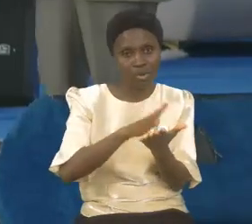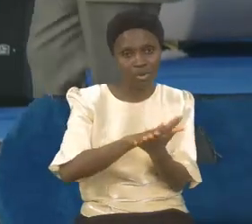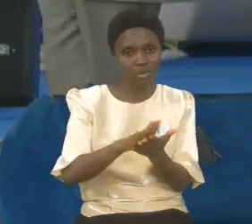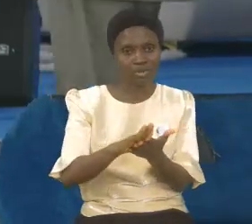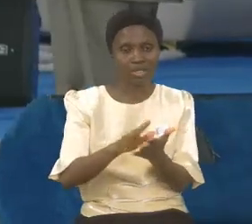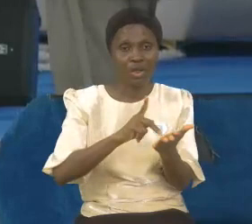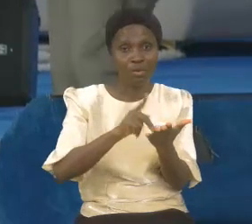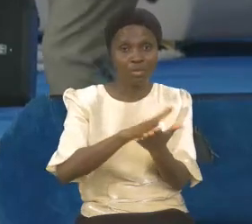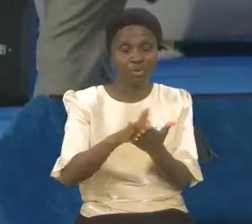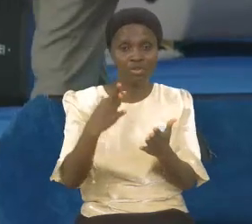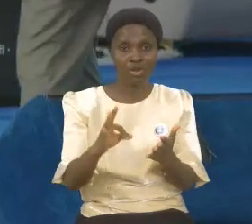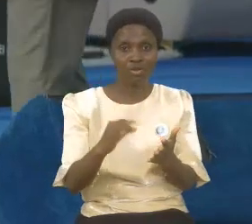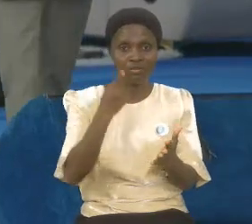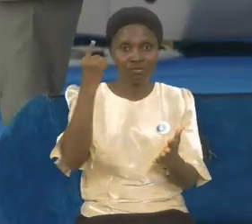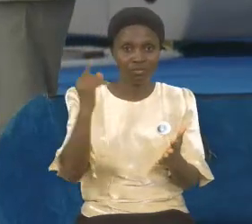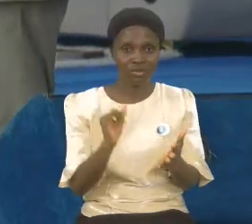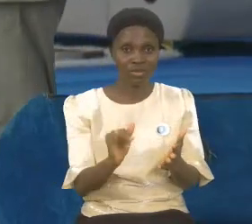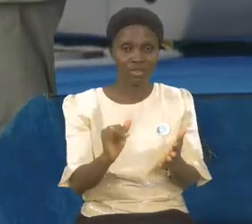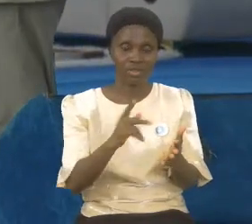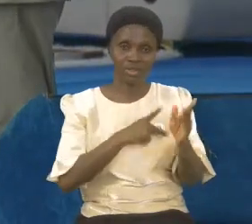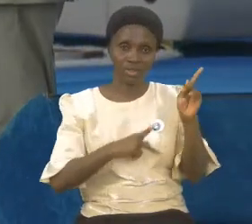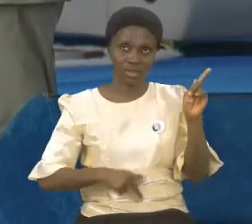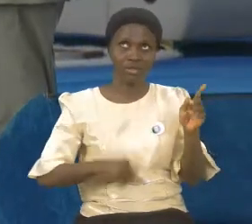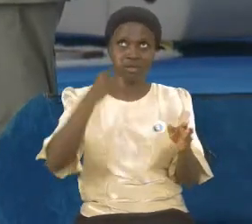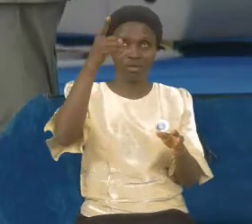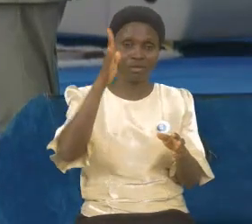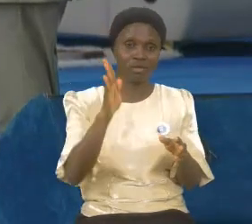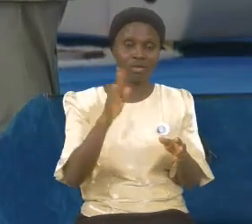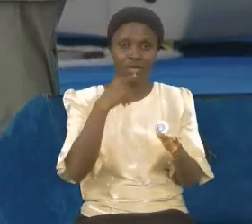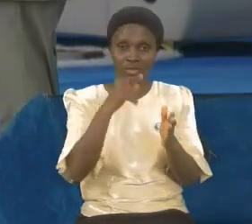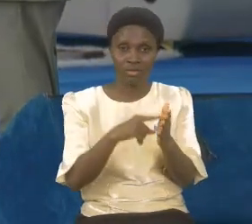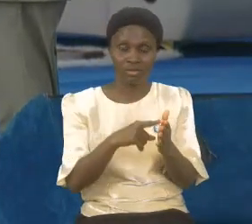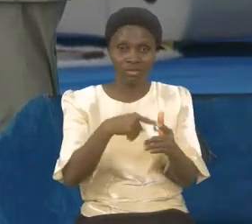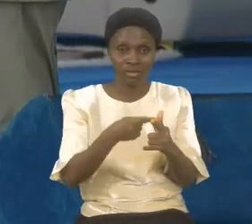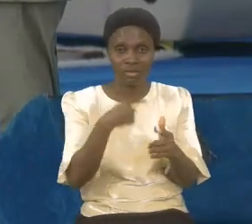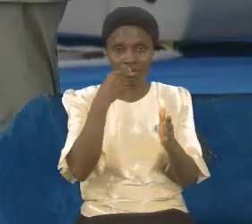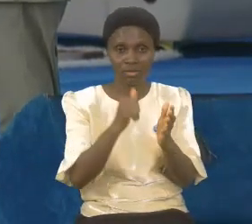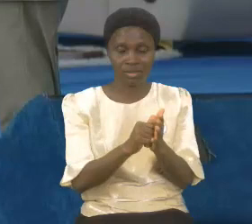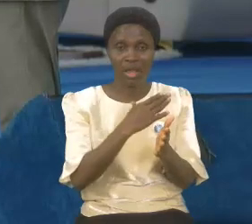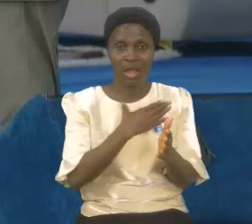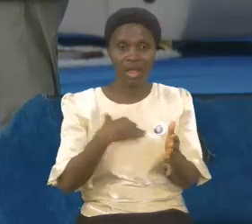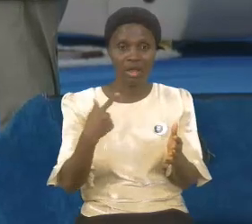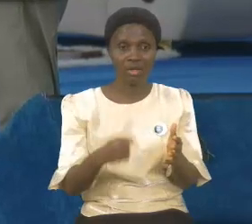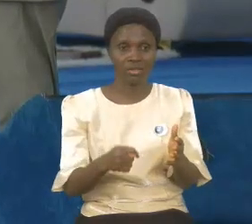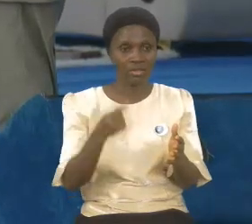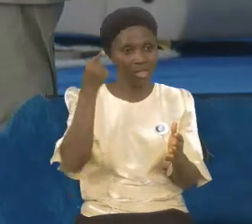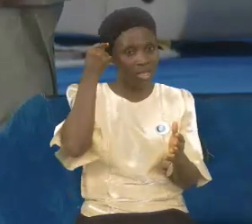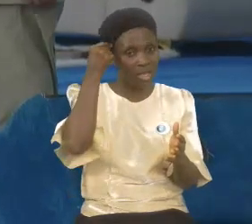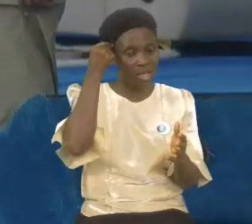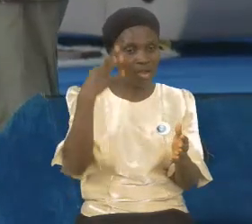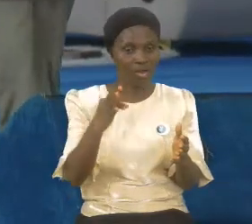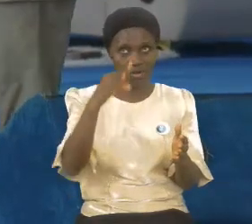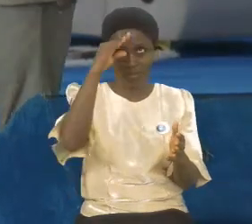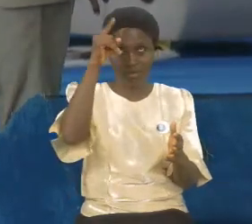purity of the eternal God. And then it says, and the hair of his head like pure wool,